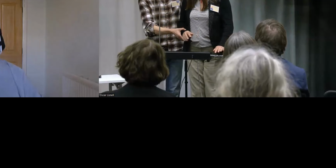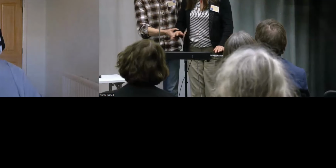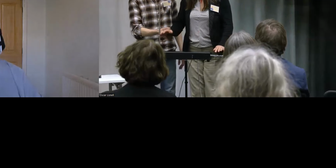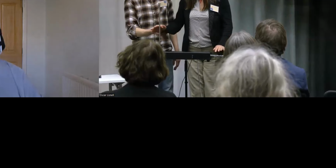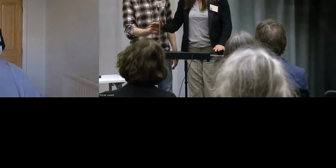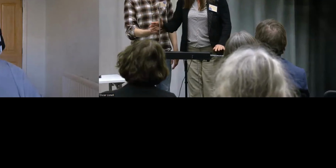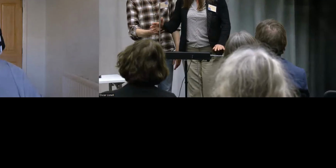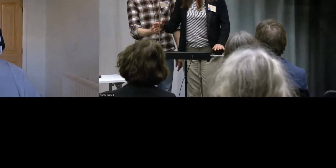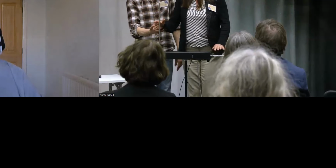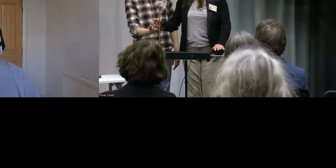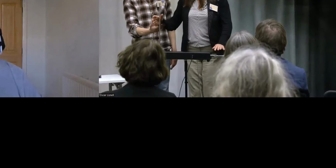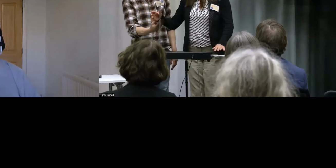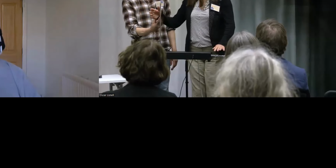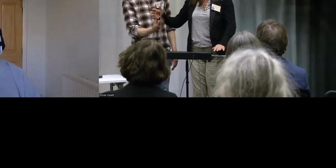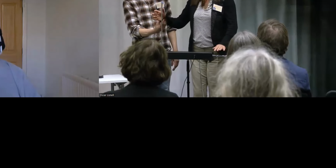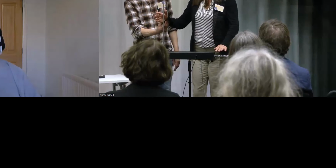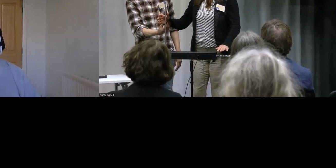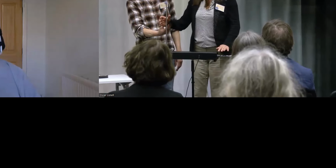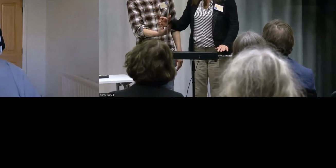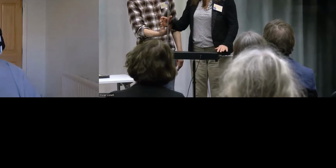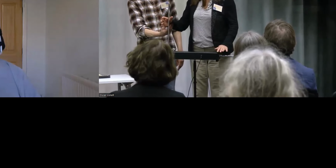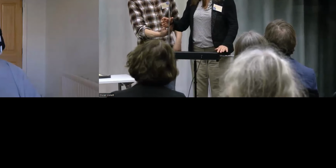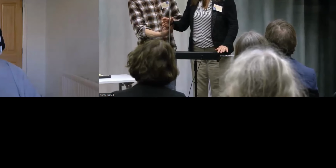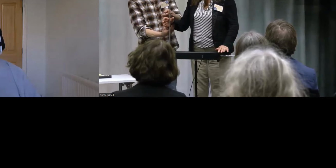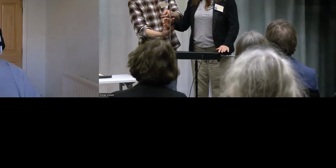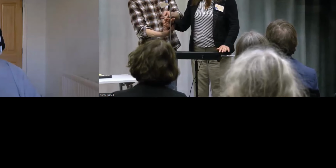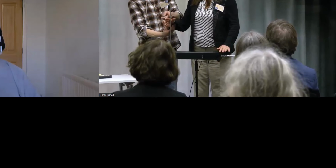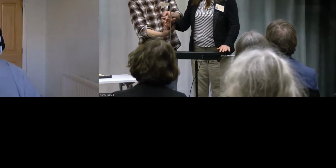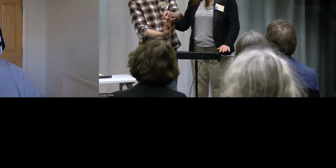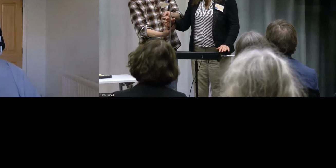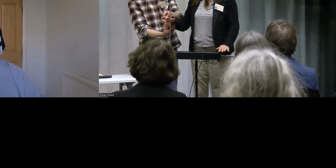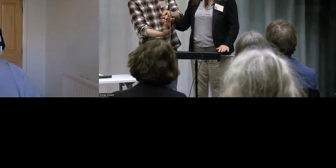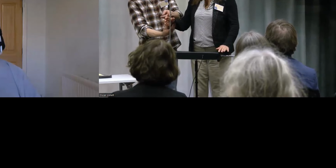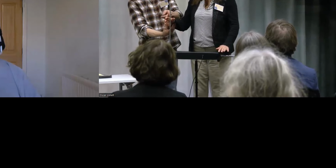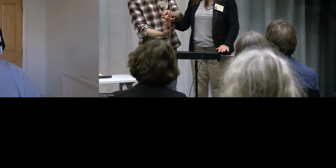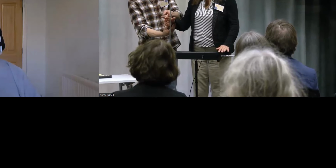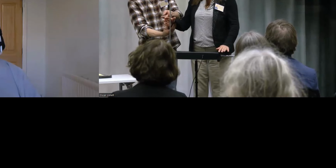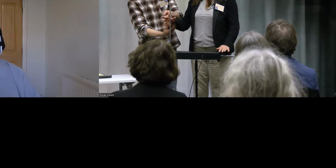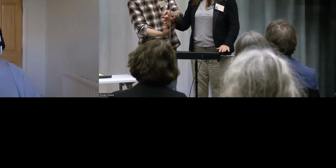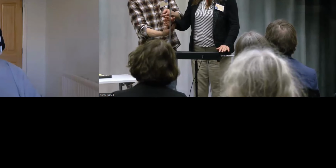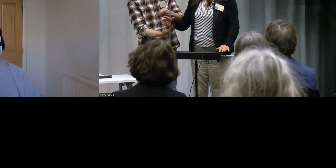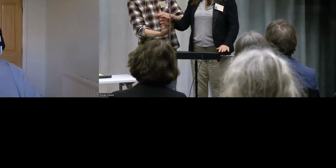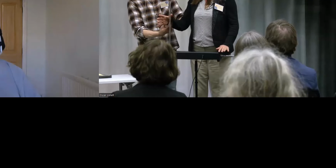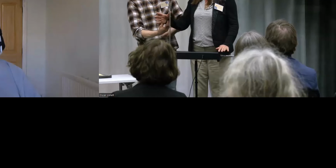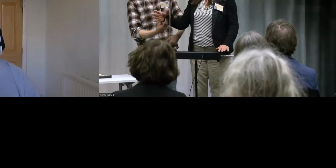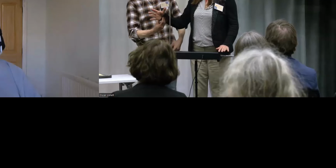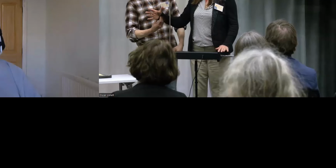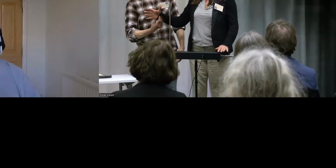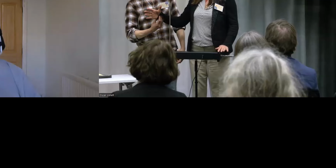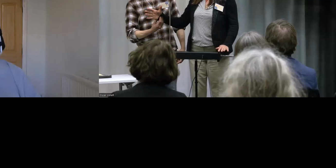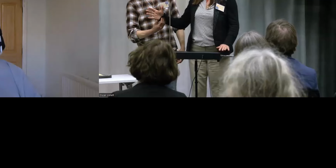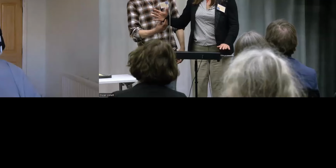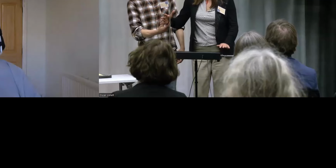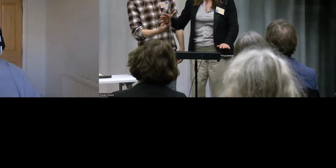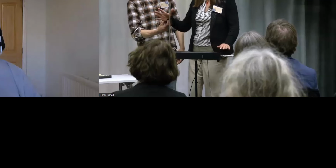And your right hand, the closer you are to this one, the higher is the pitch and the lower you